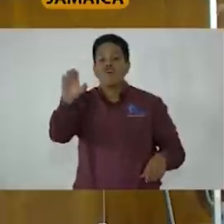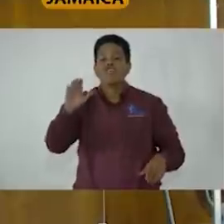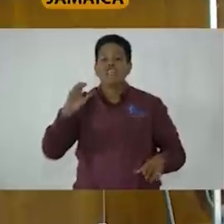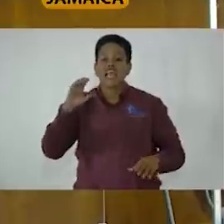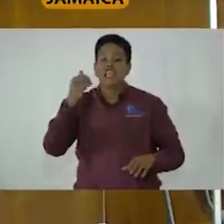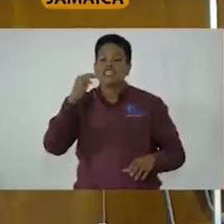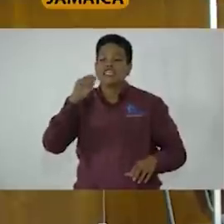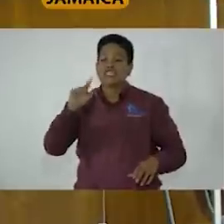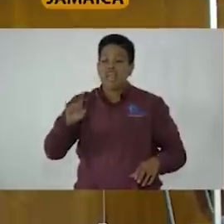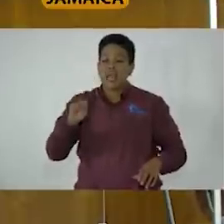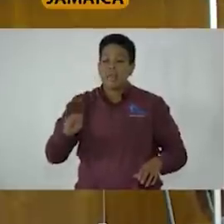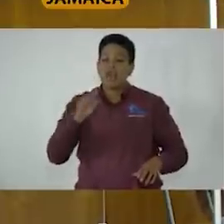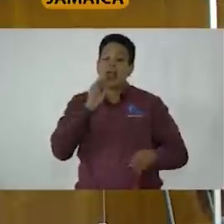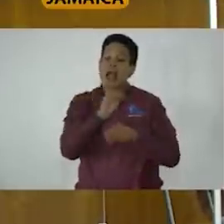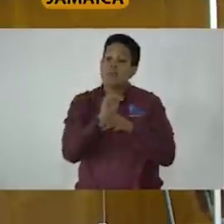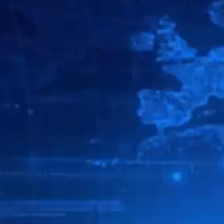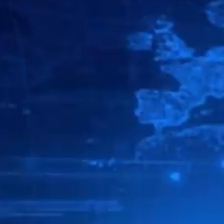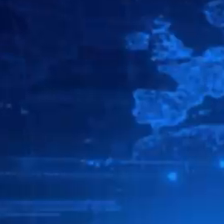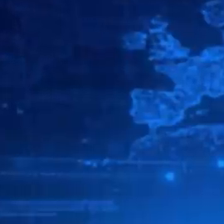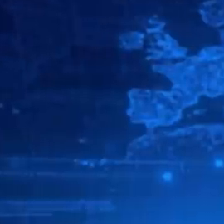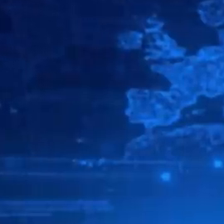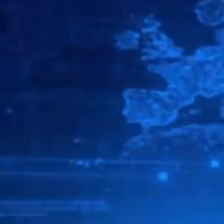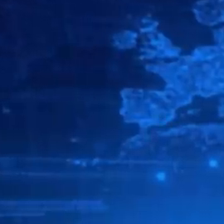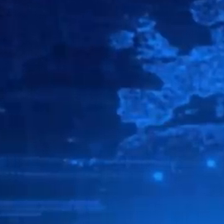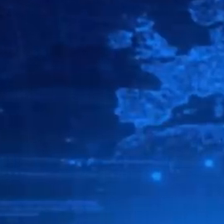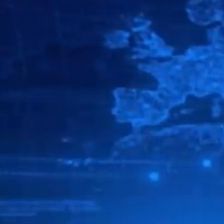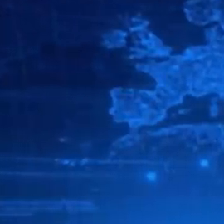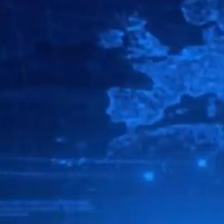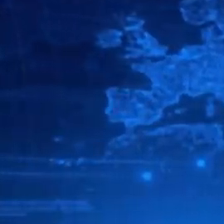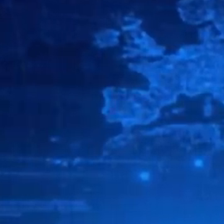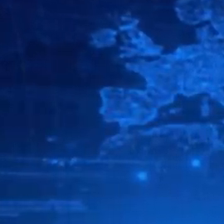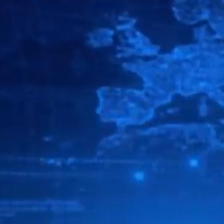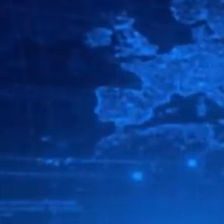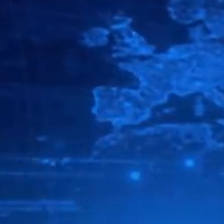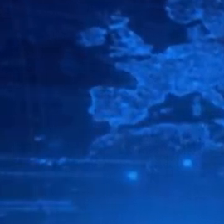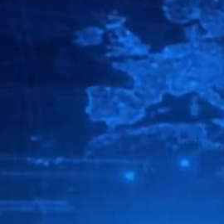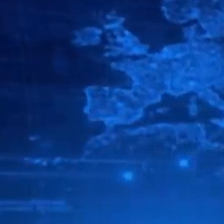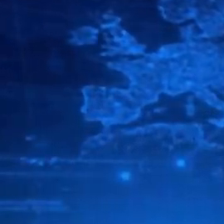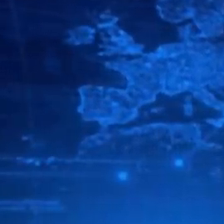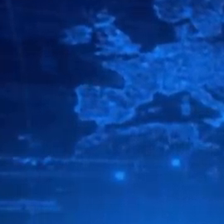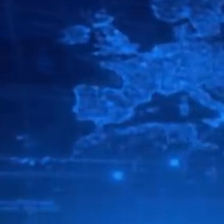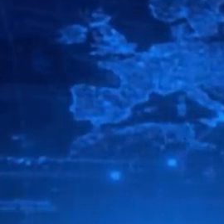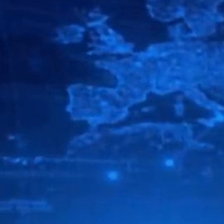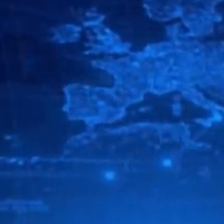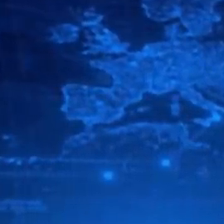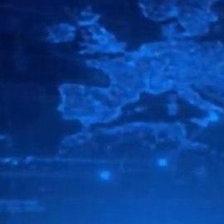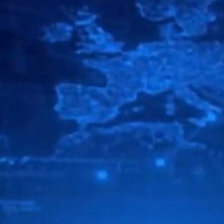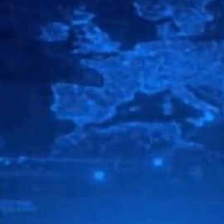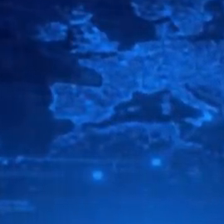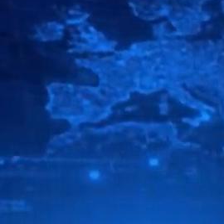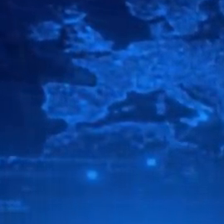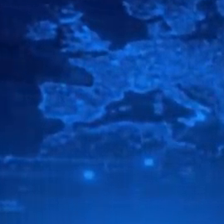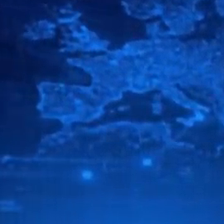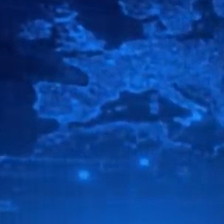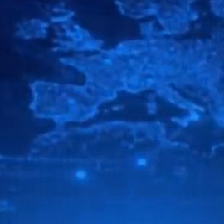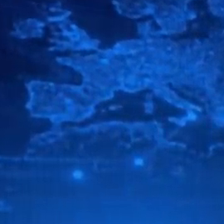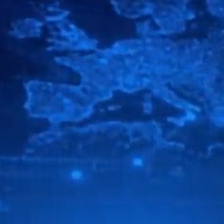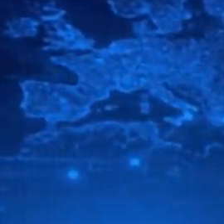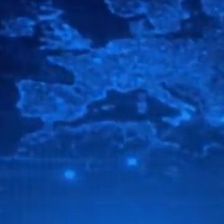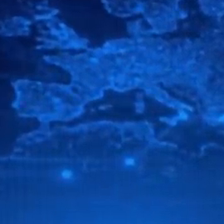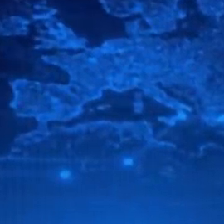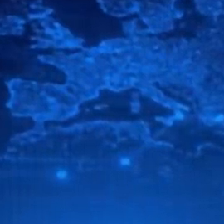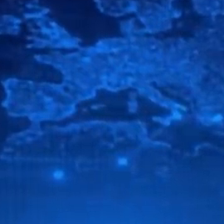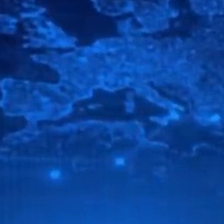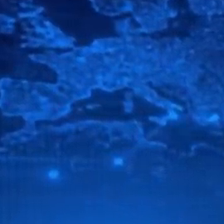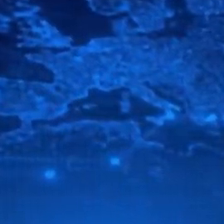Parliament by Finance Minister Nigel Clark. In February, the government announced that effective April 1, the minimum wage will move